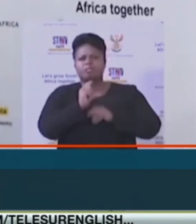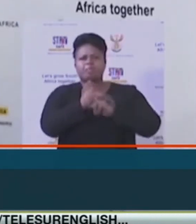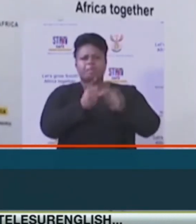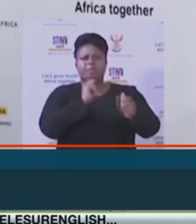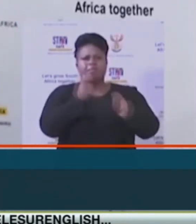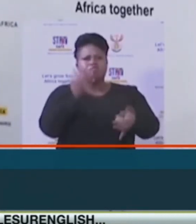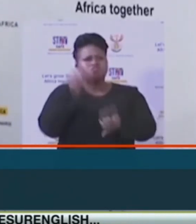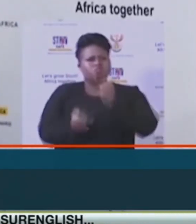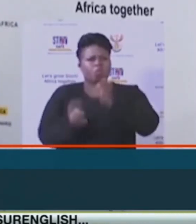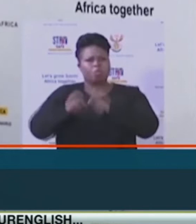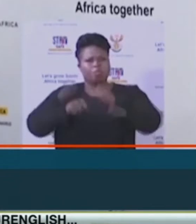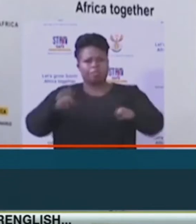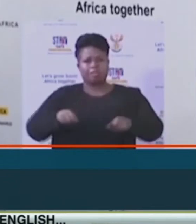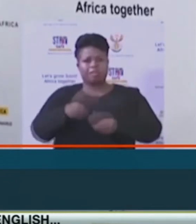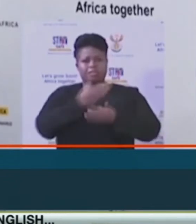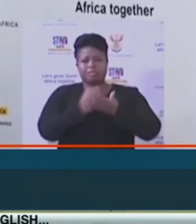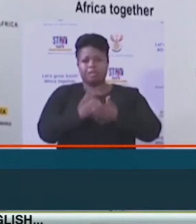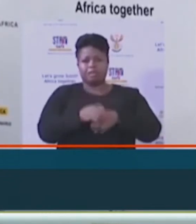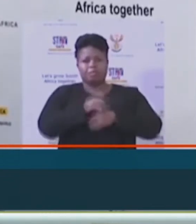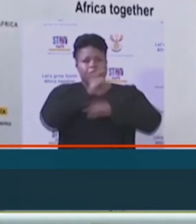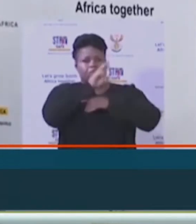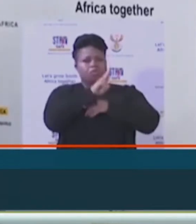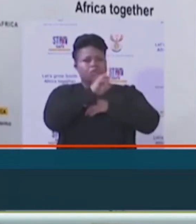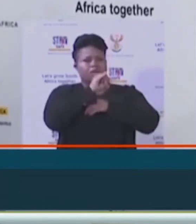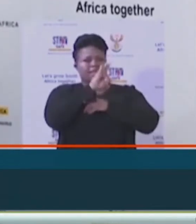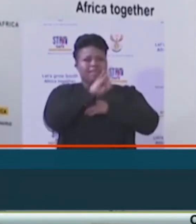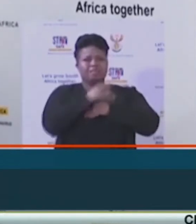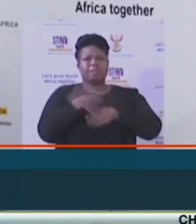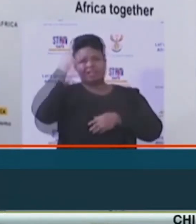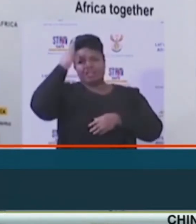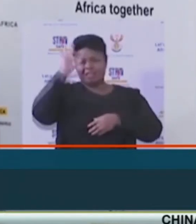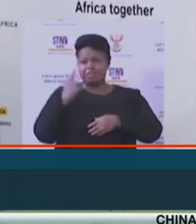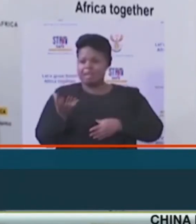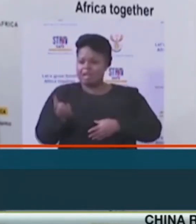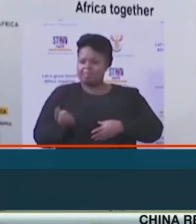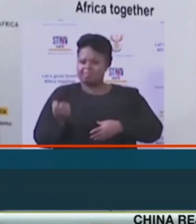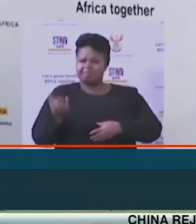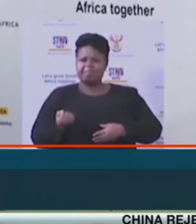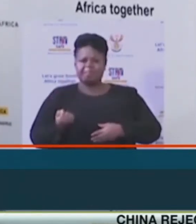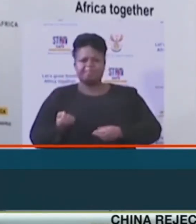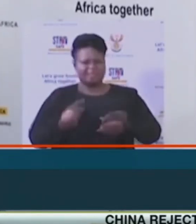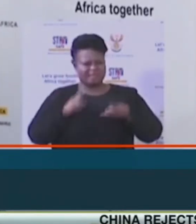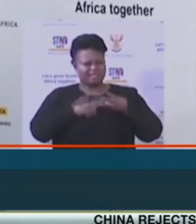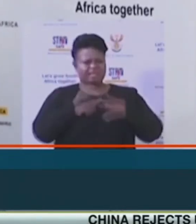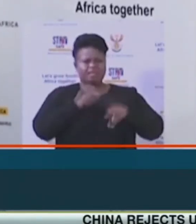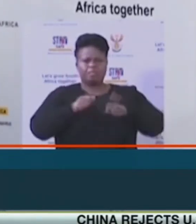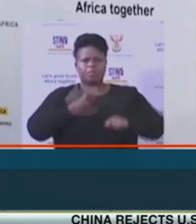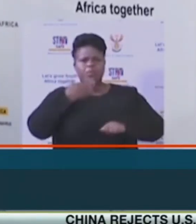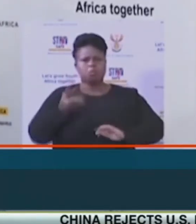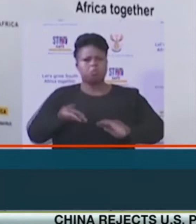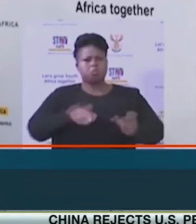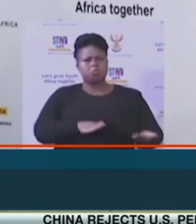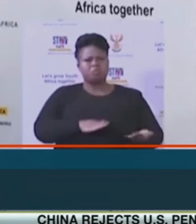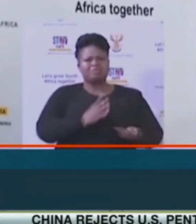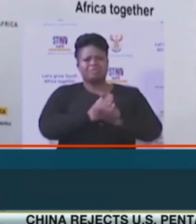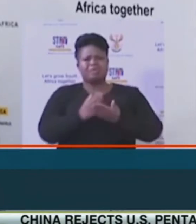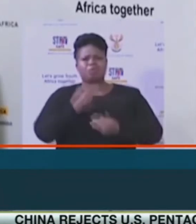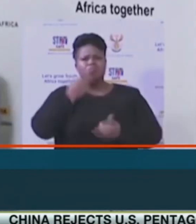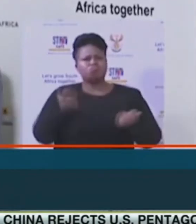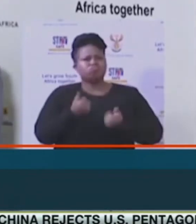even UIF employees, and even inmates, deceased persons, and